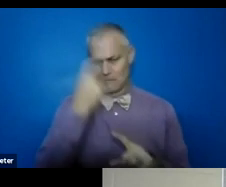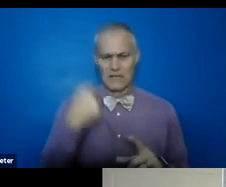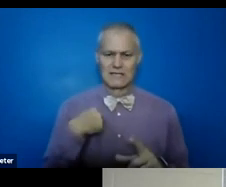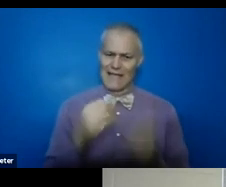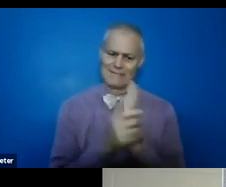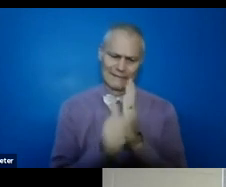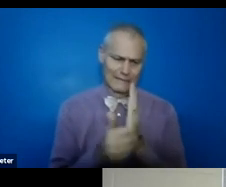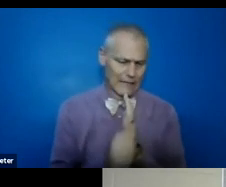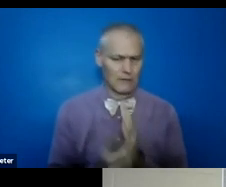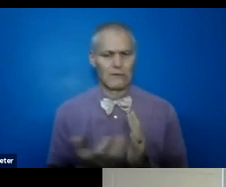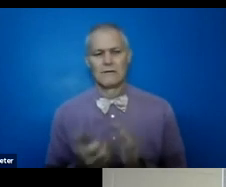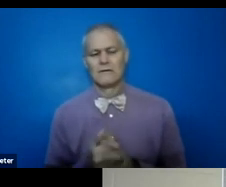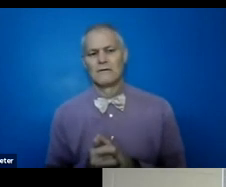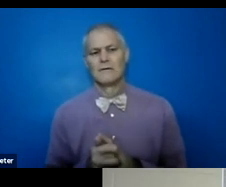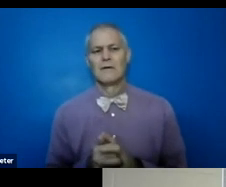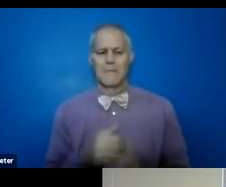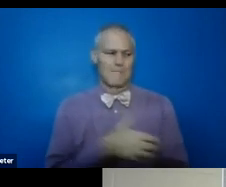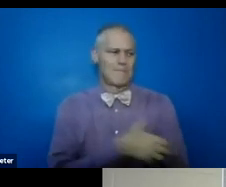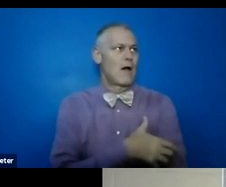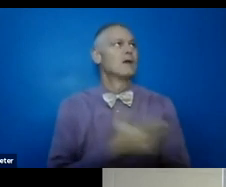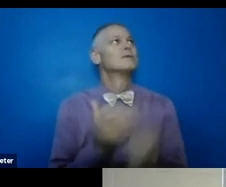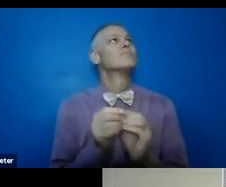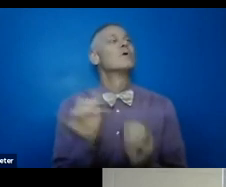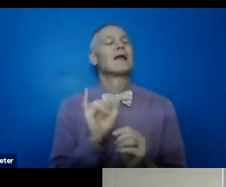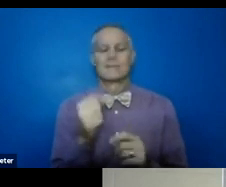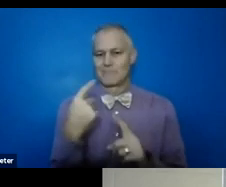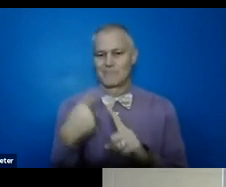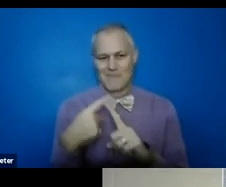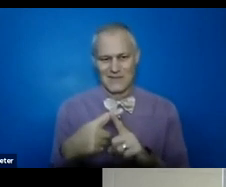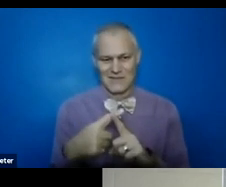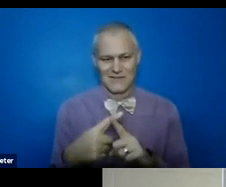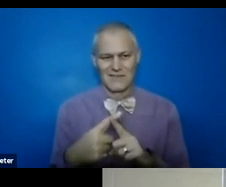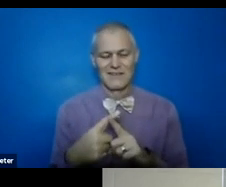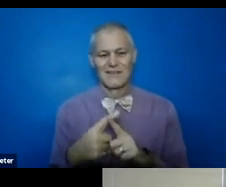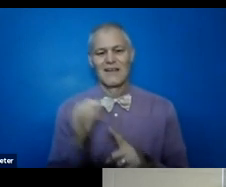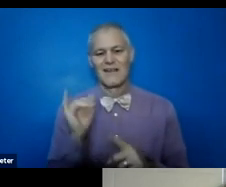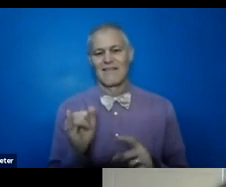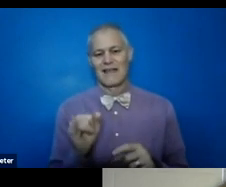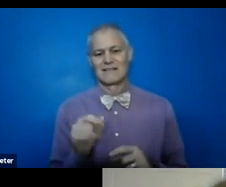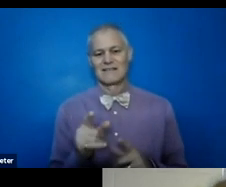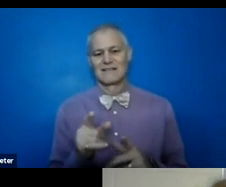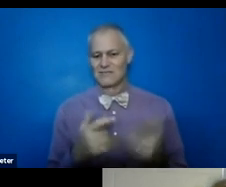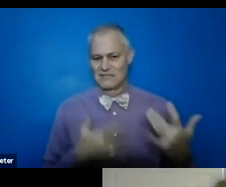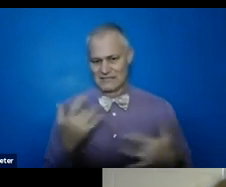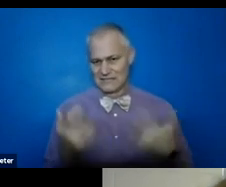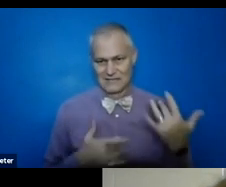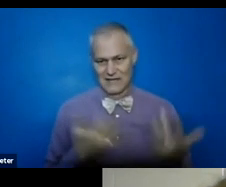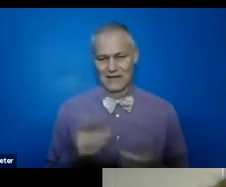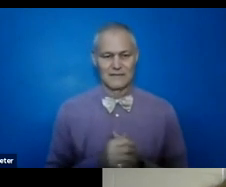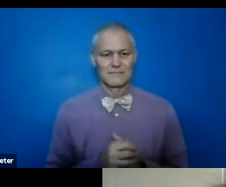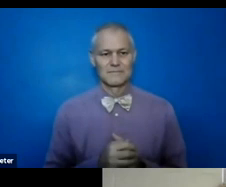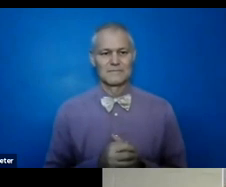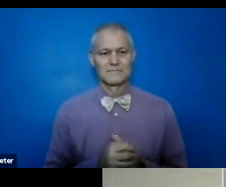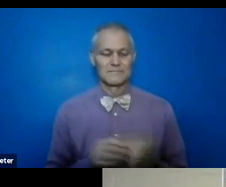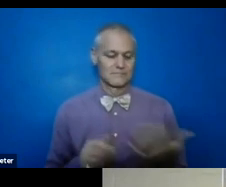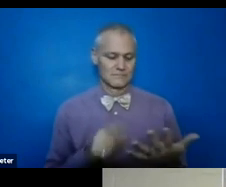skills, power that's more positive, that is a very exciting path. And then